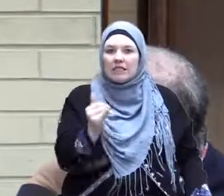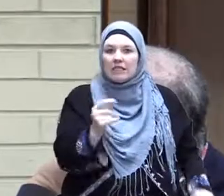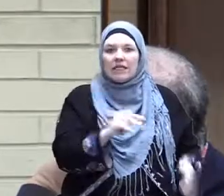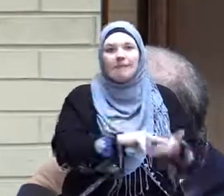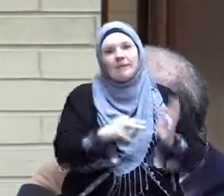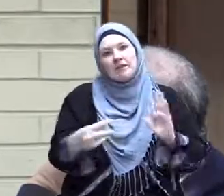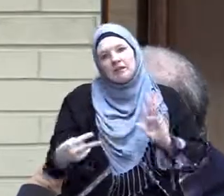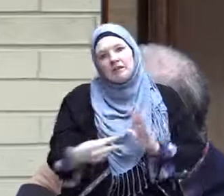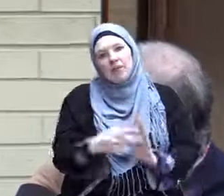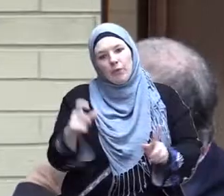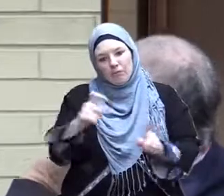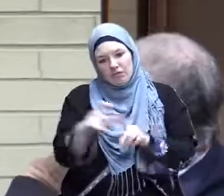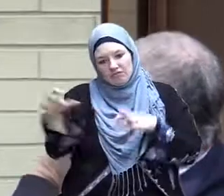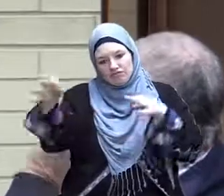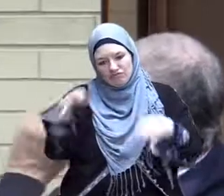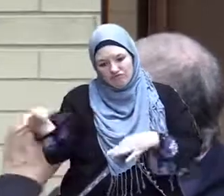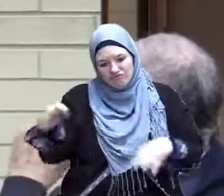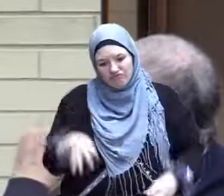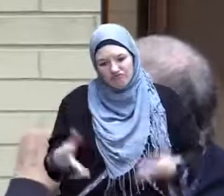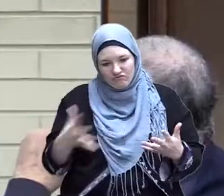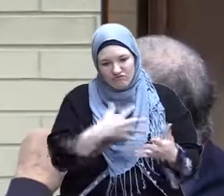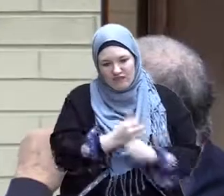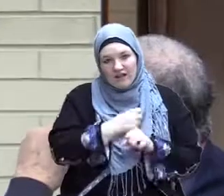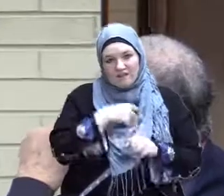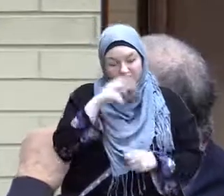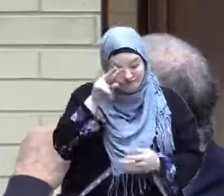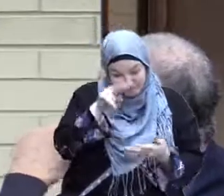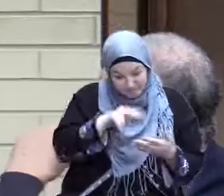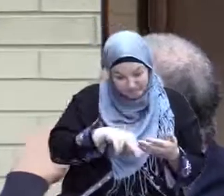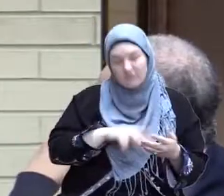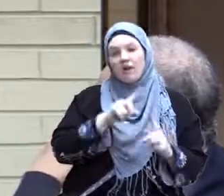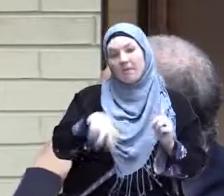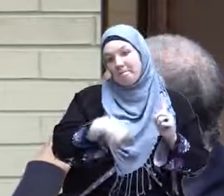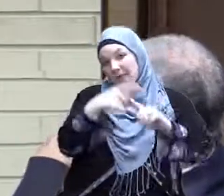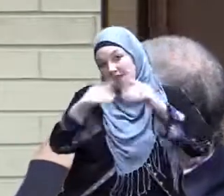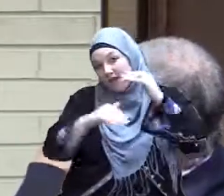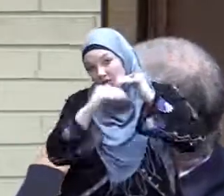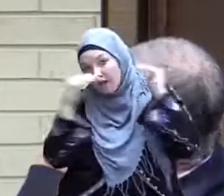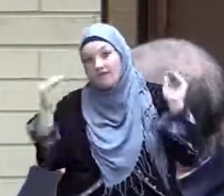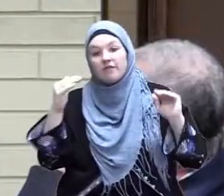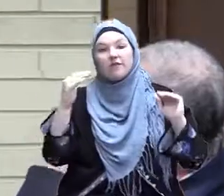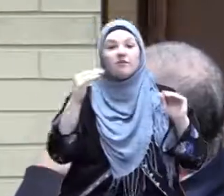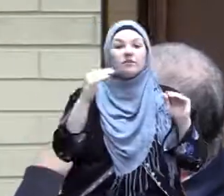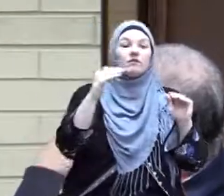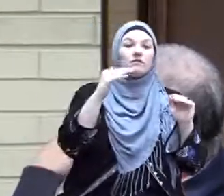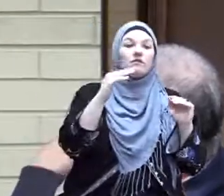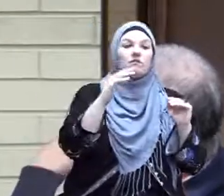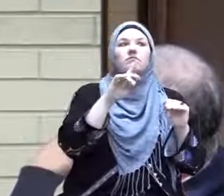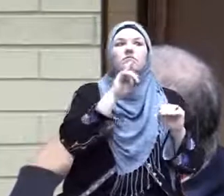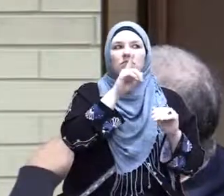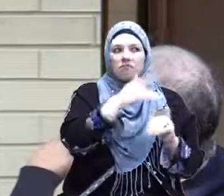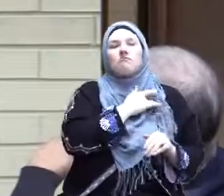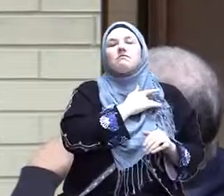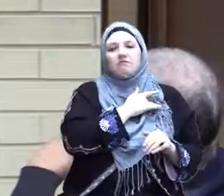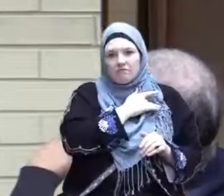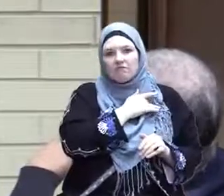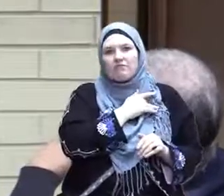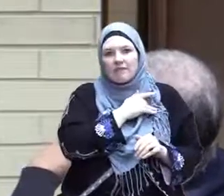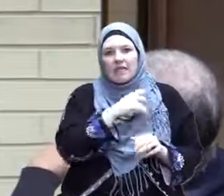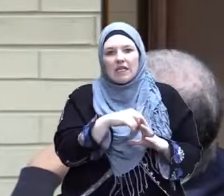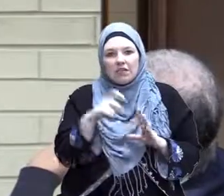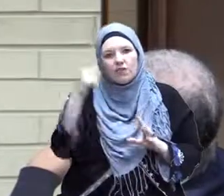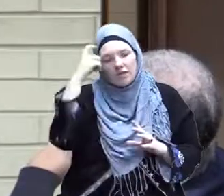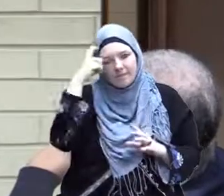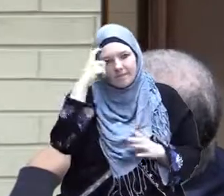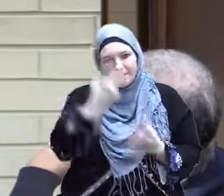the words and the description you got in the Quran about the hereafter ring true in your heart and in your